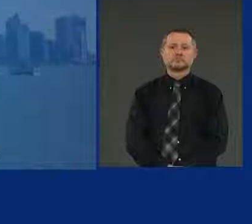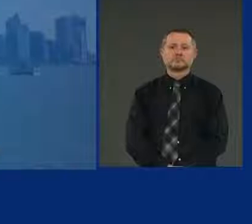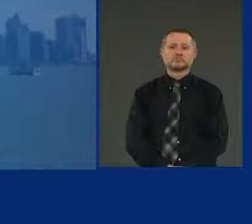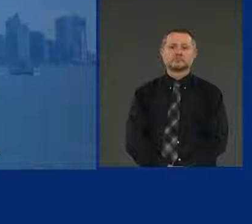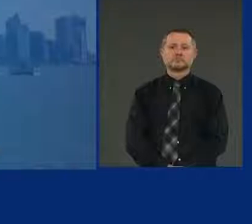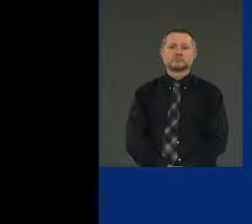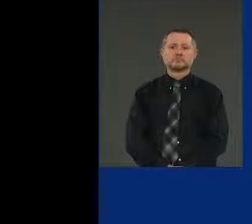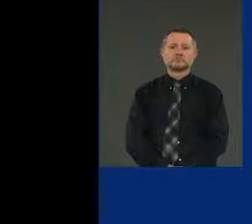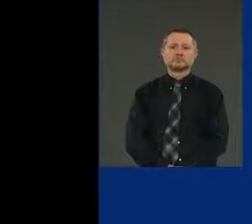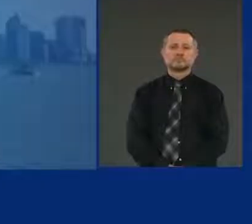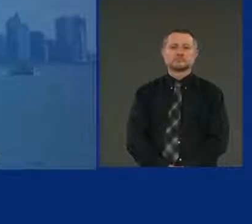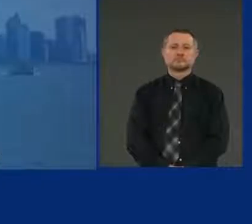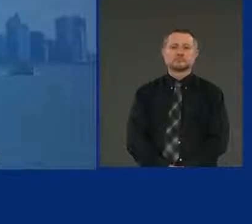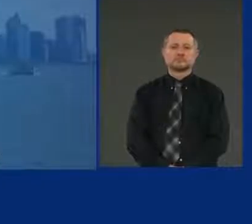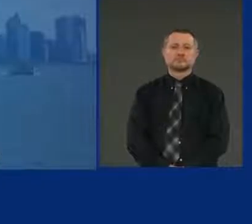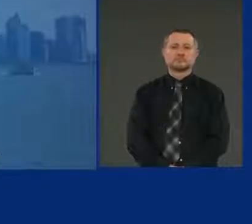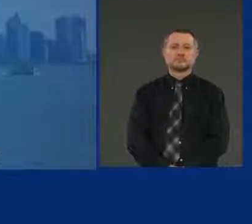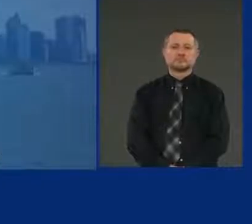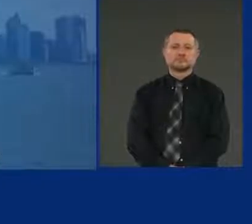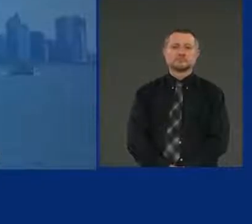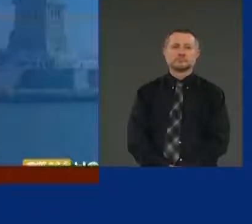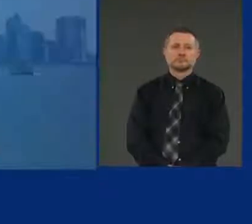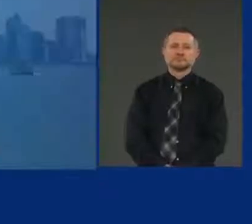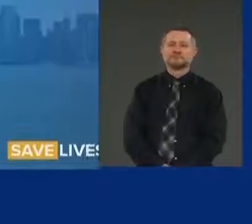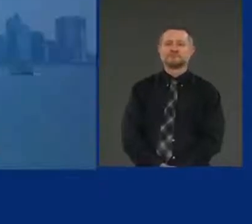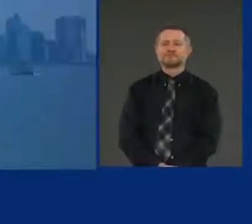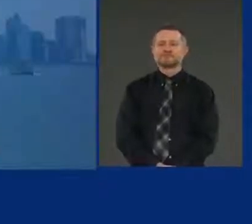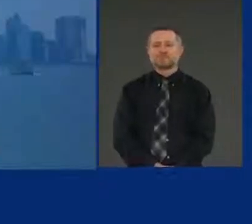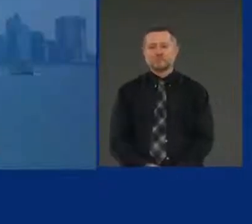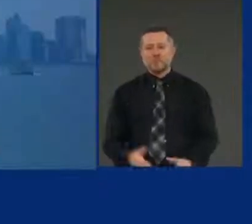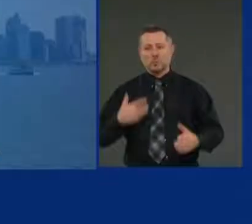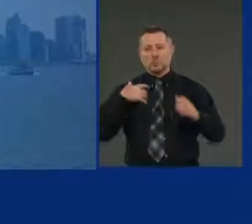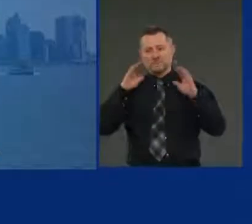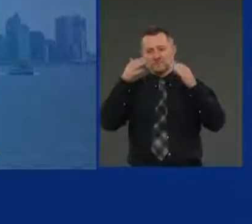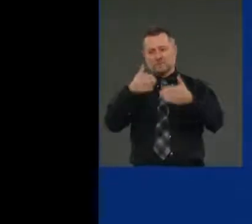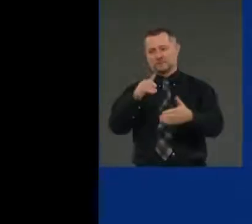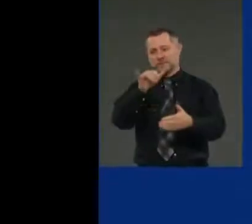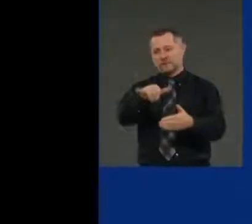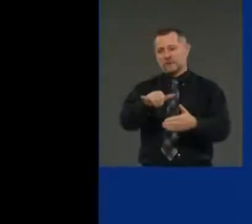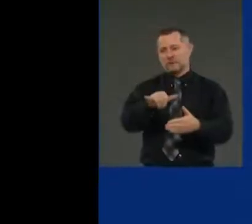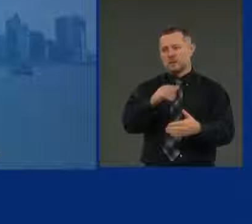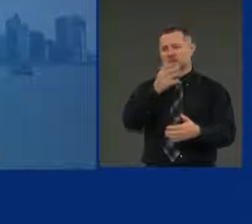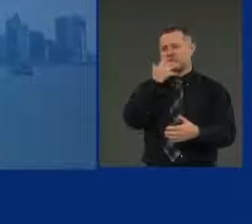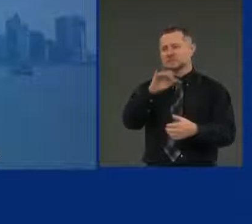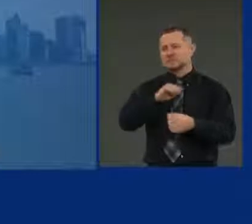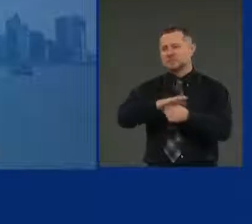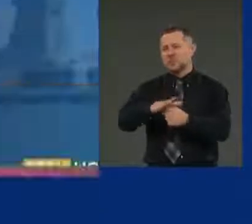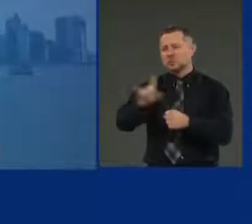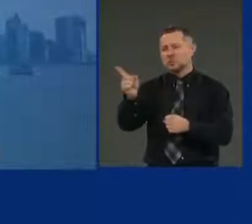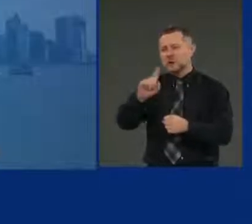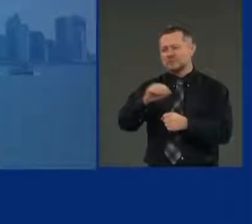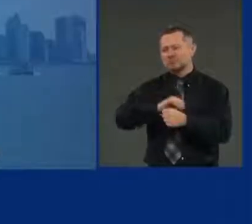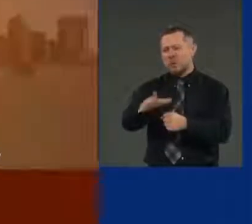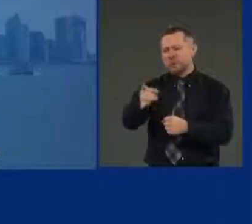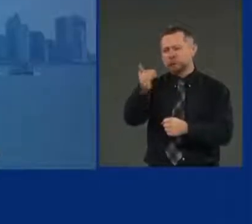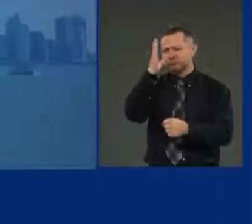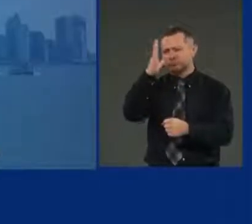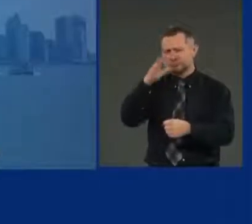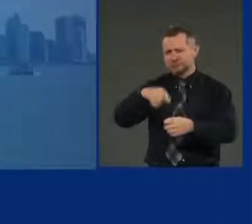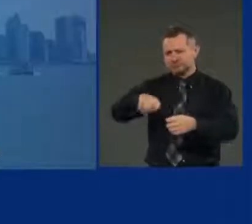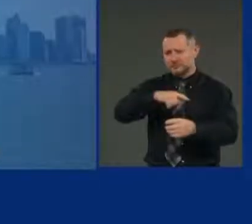have to continue to watch. I do want to focus on those hotspot zip codes, MTA